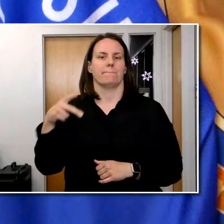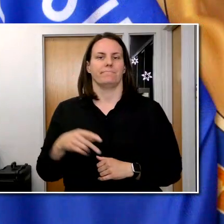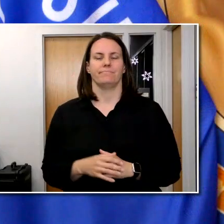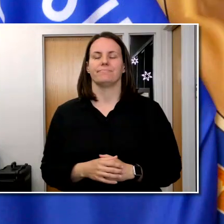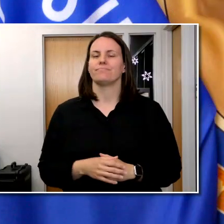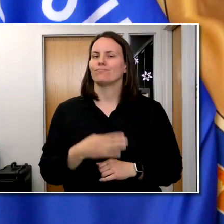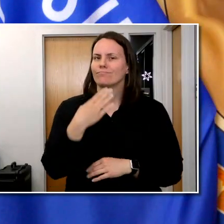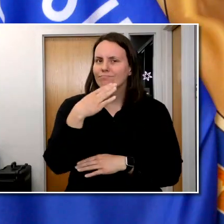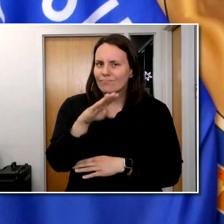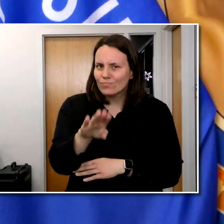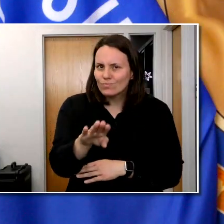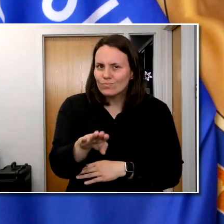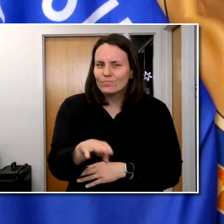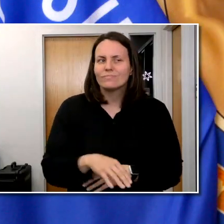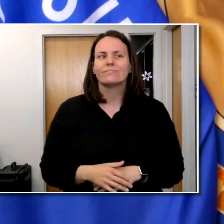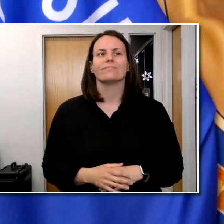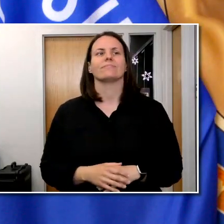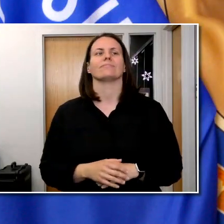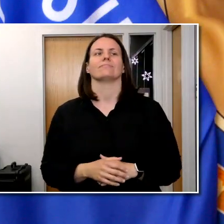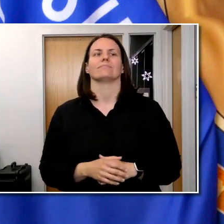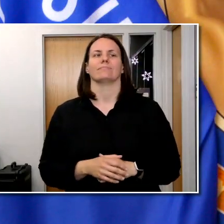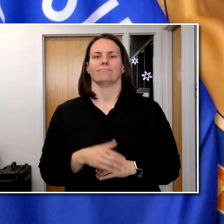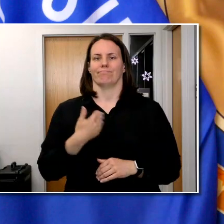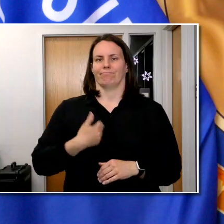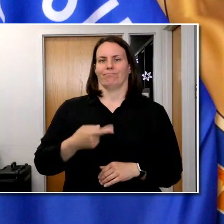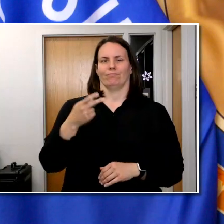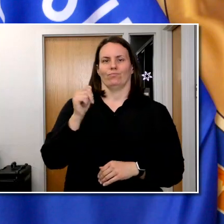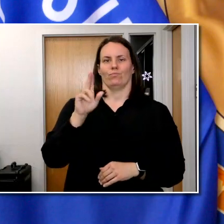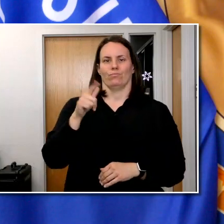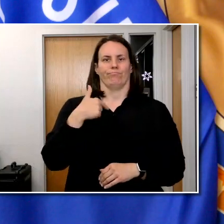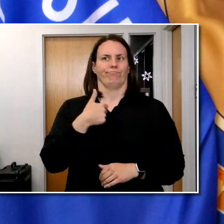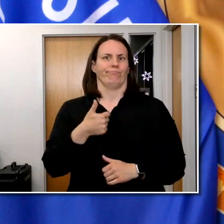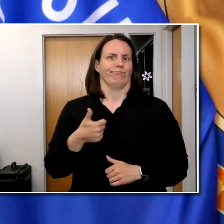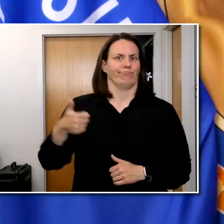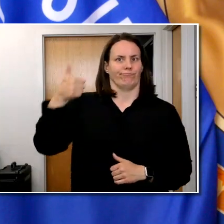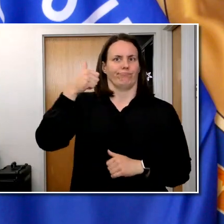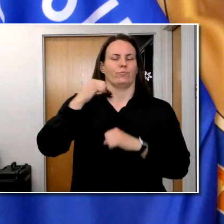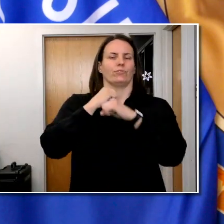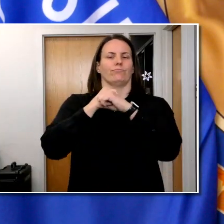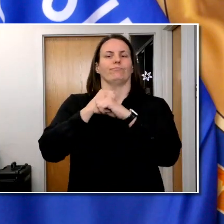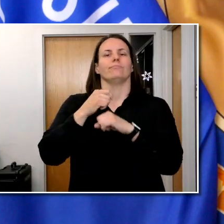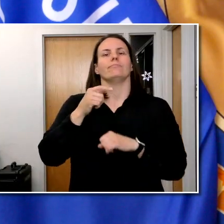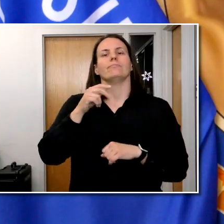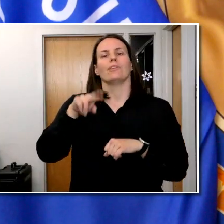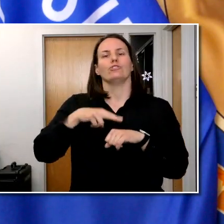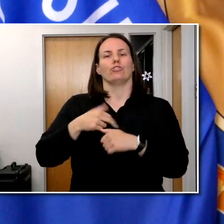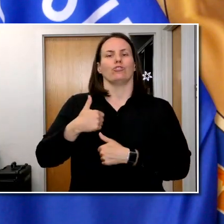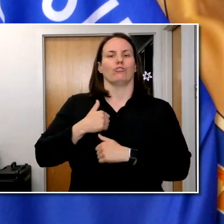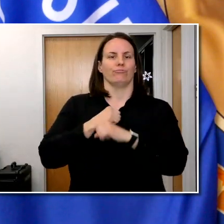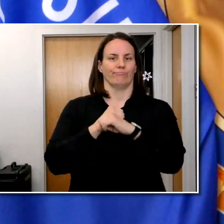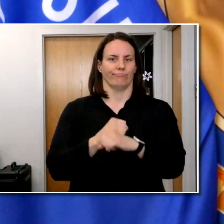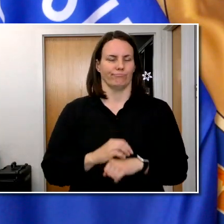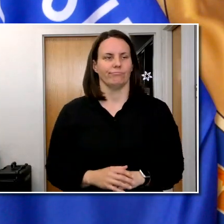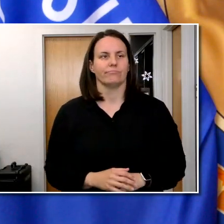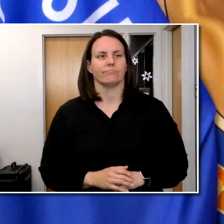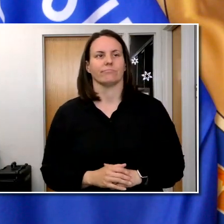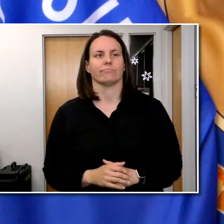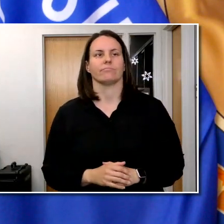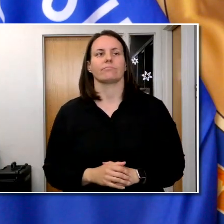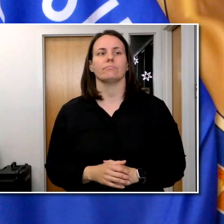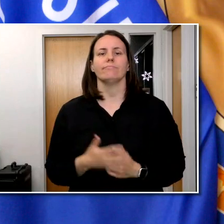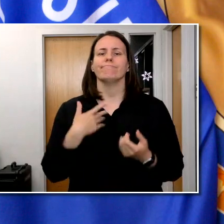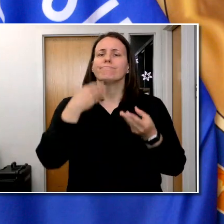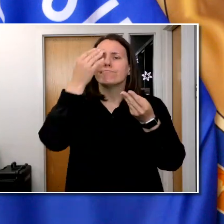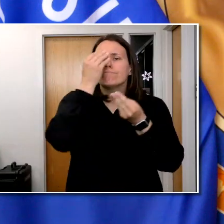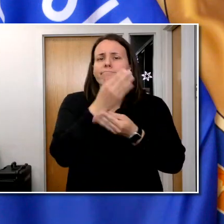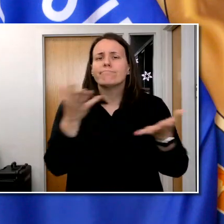I'm Major General Paul Knapp, and I'm Wisconsin's Adjutant General. I'm glad to be here this afternoon to update you on the role of the